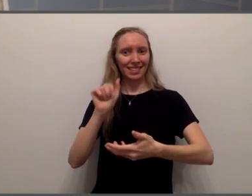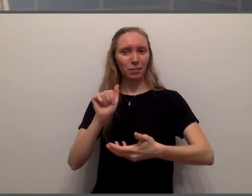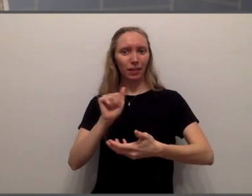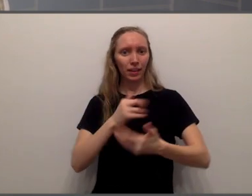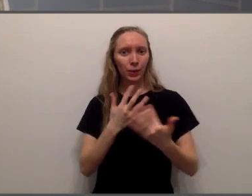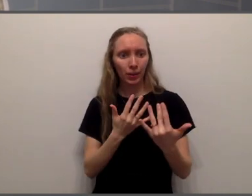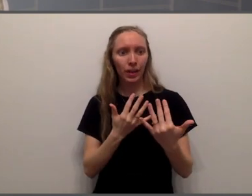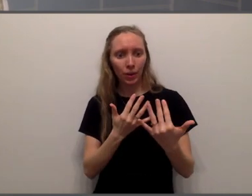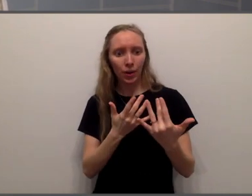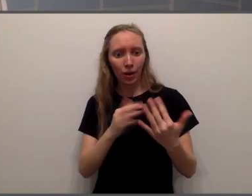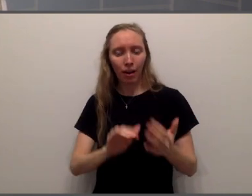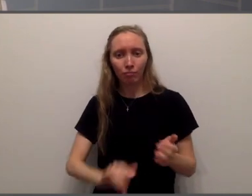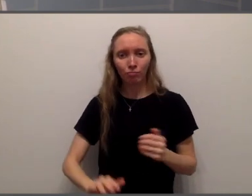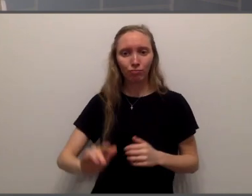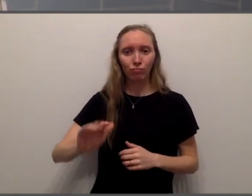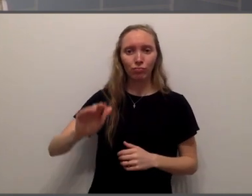been,